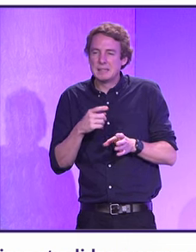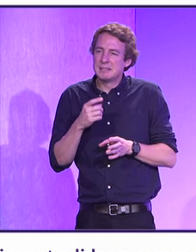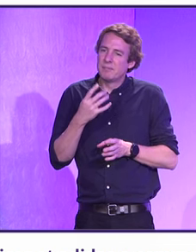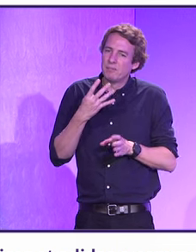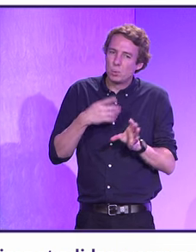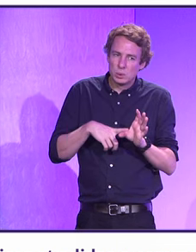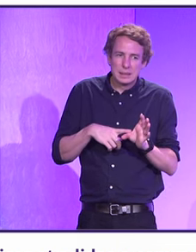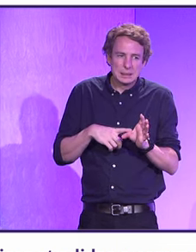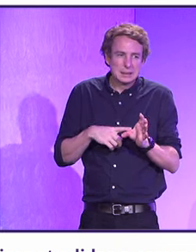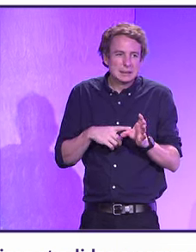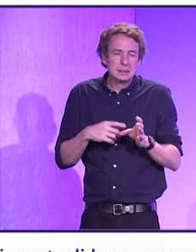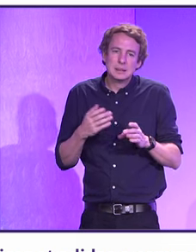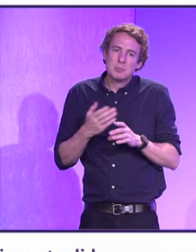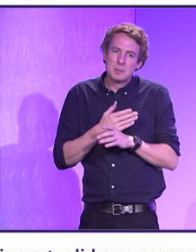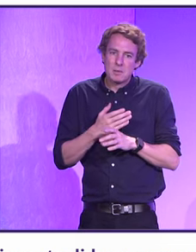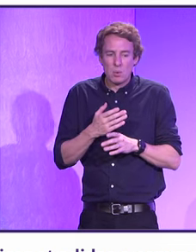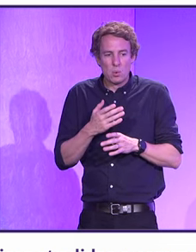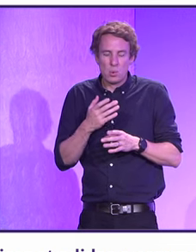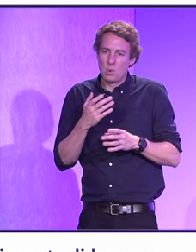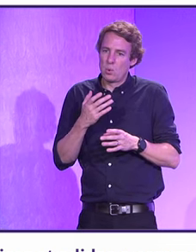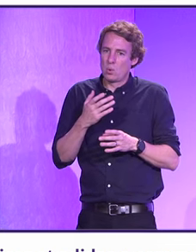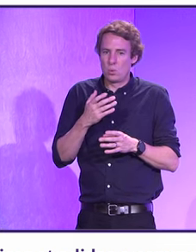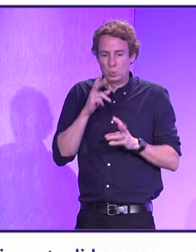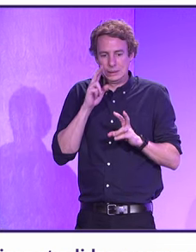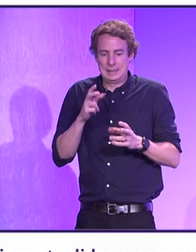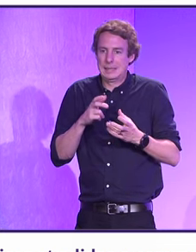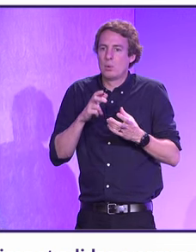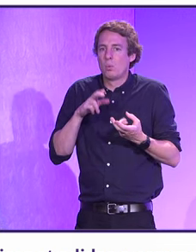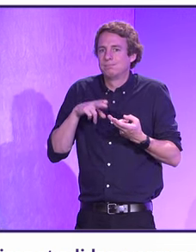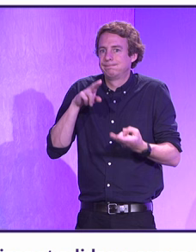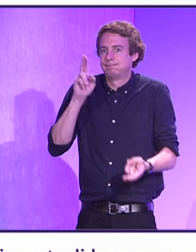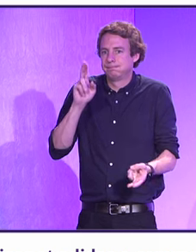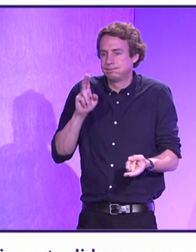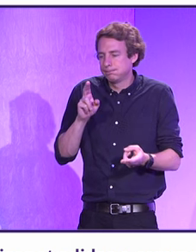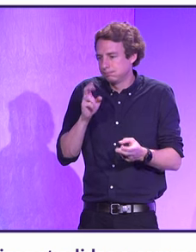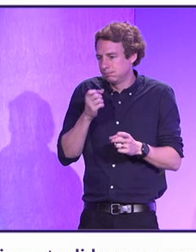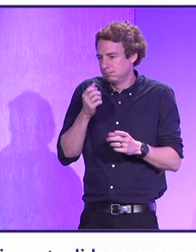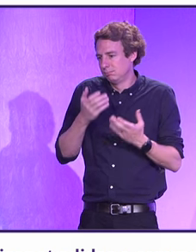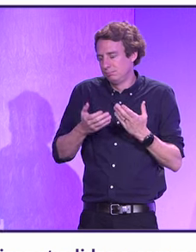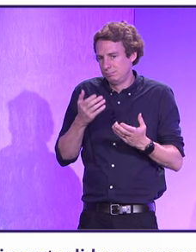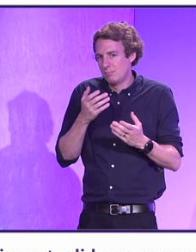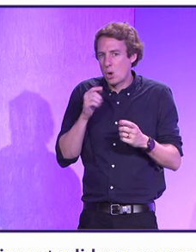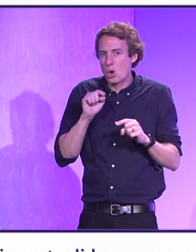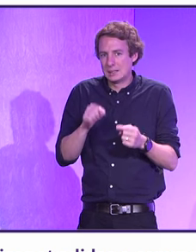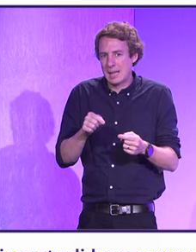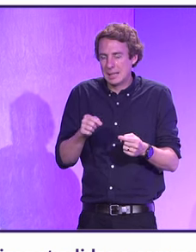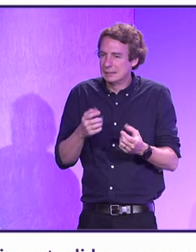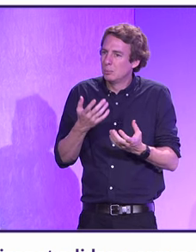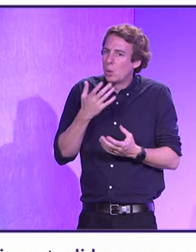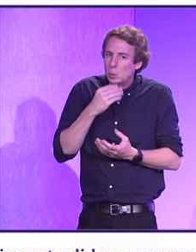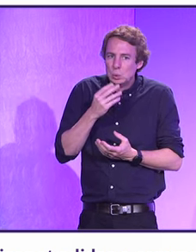before when we used to get the bot, when we used to see the bot attacks, it was not that difficult. So when we used to get the